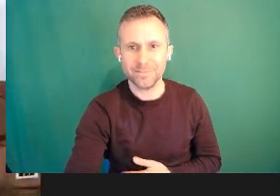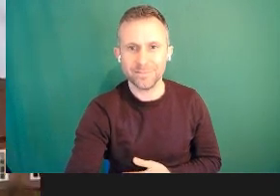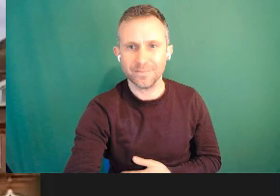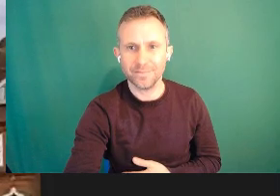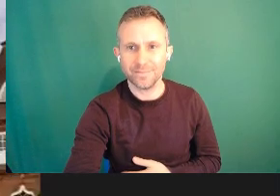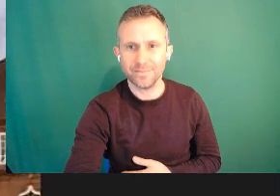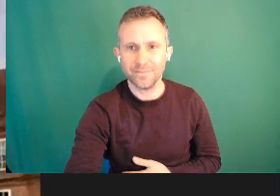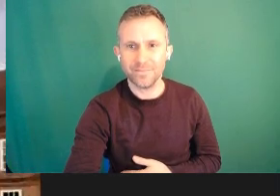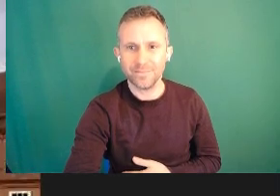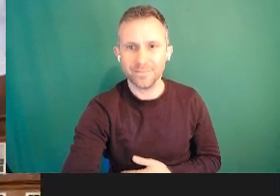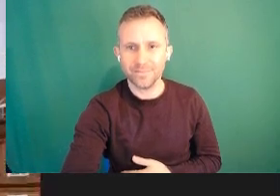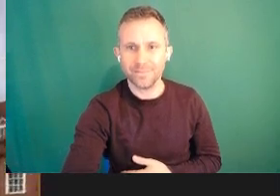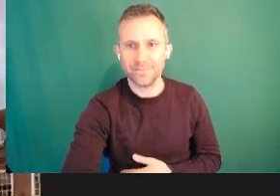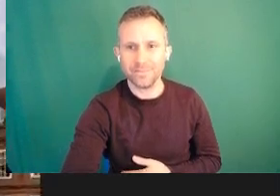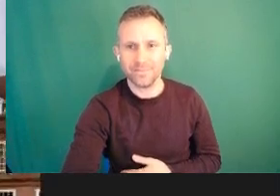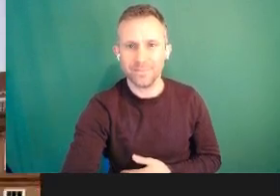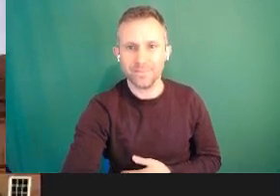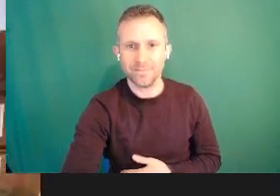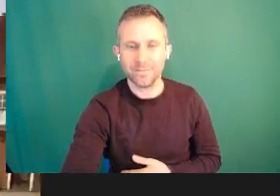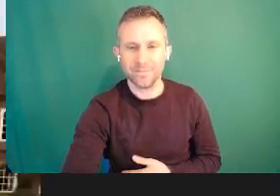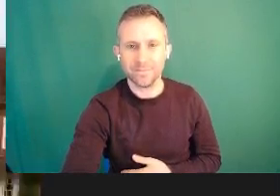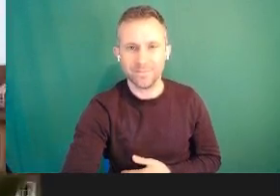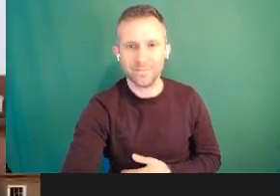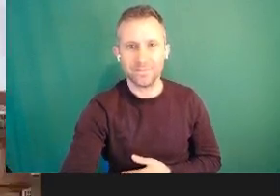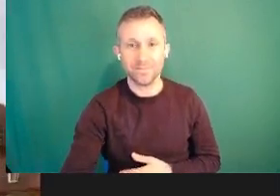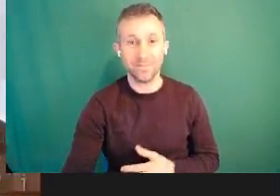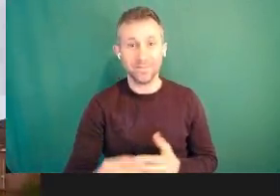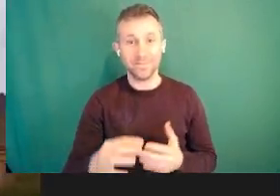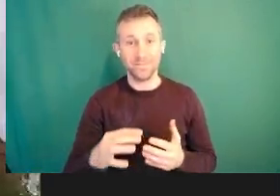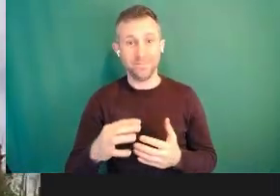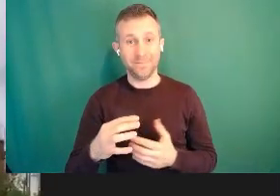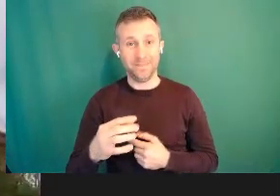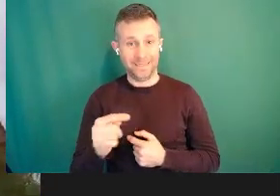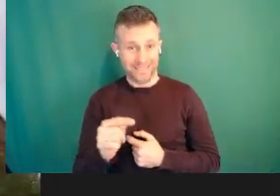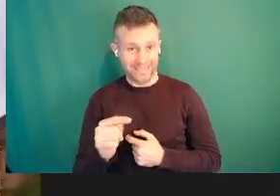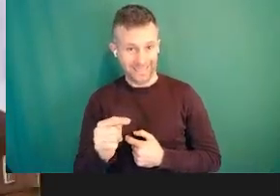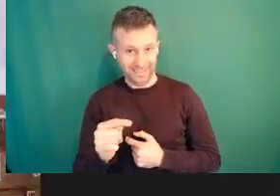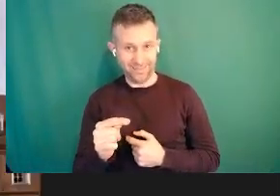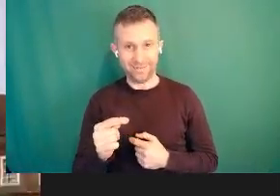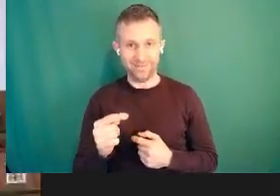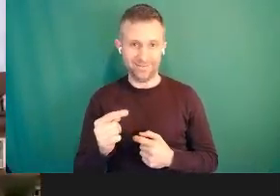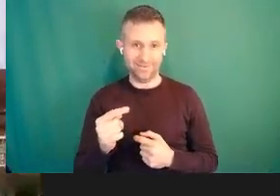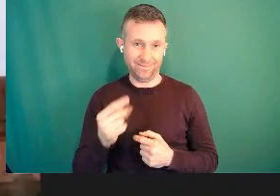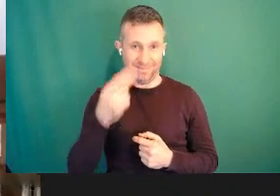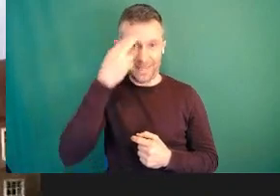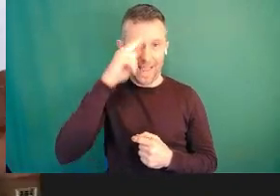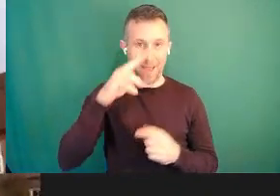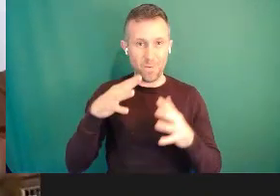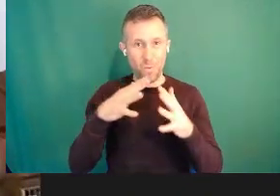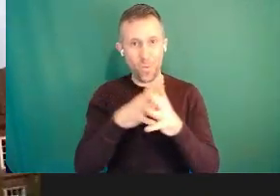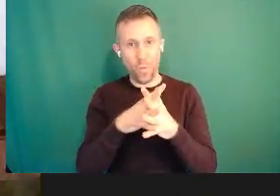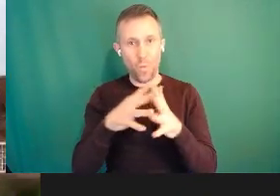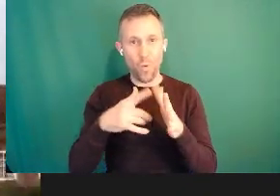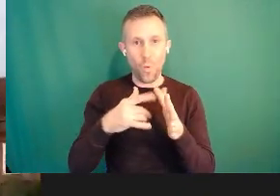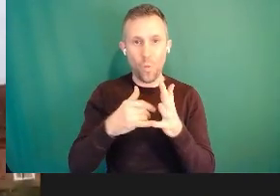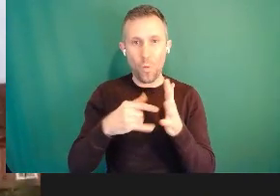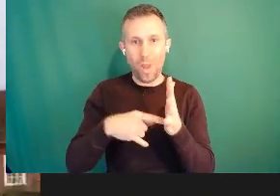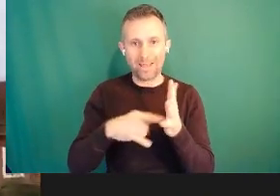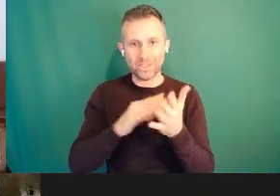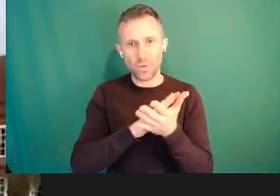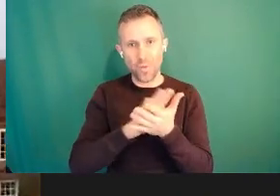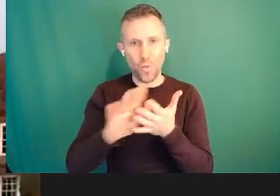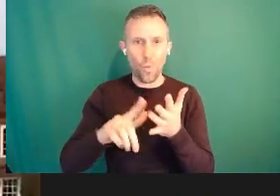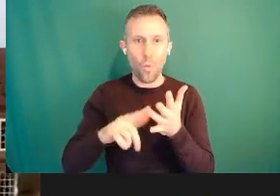So here we are. This is West Horsley Place. West Horsley Place is a manor